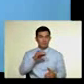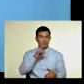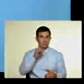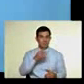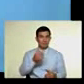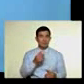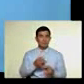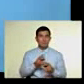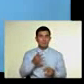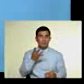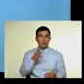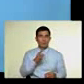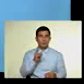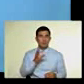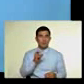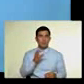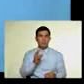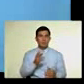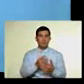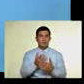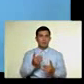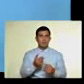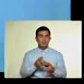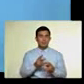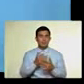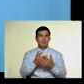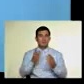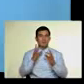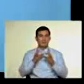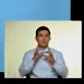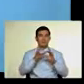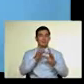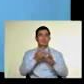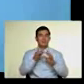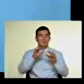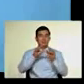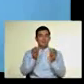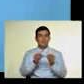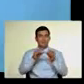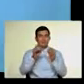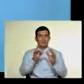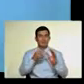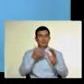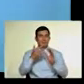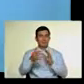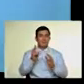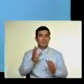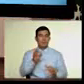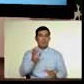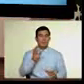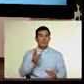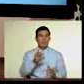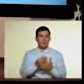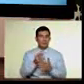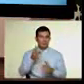sharida 4 ta qobiq borligi, litosfera, atmosfera, gidrosfera va biosfera qobiqlari borligi haqidagi